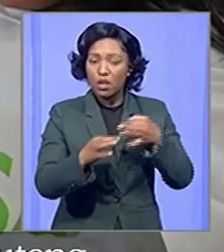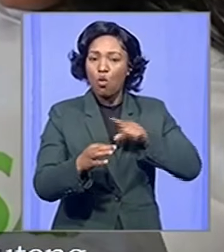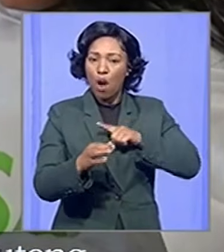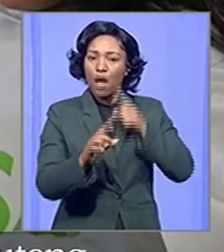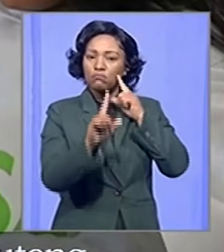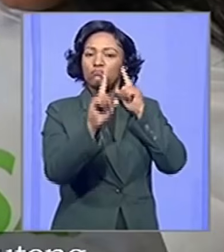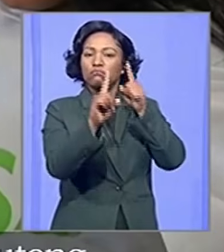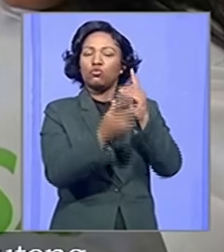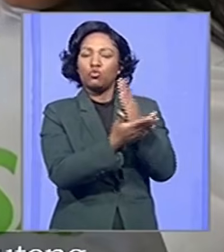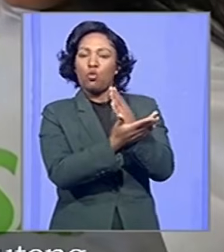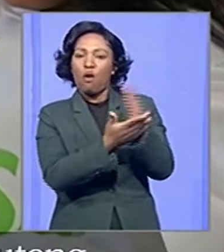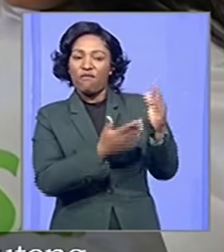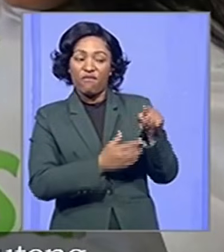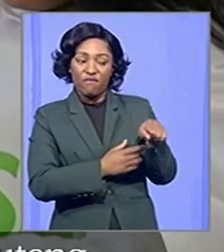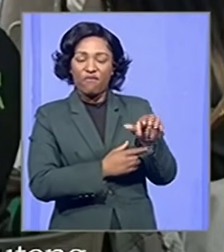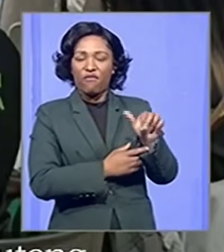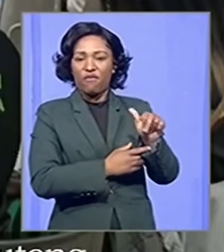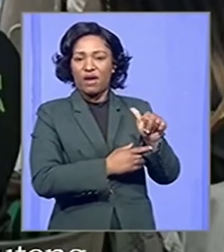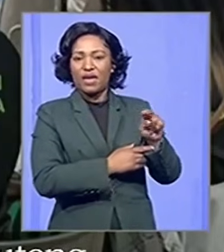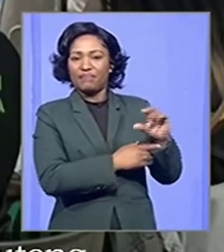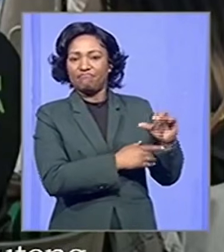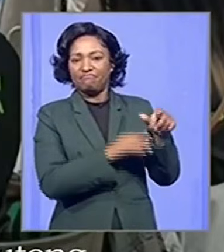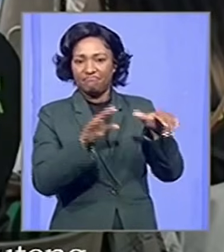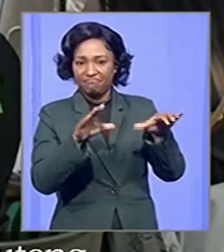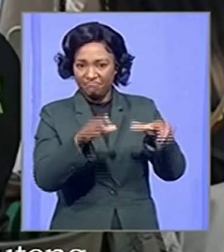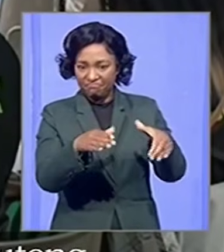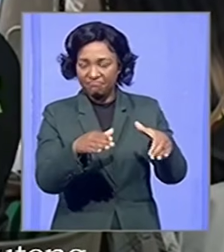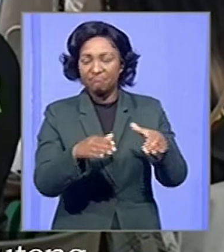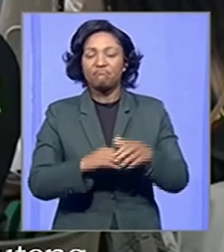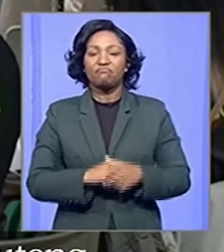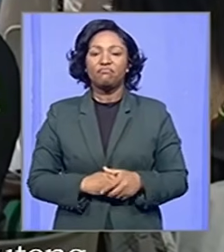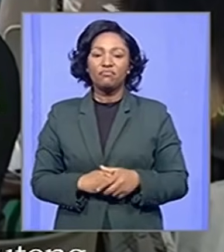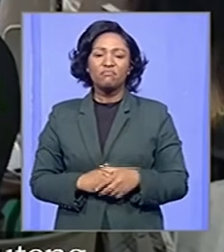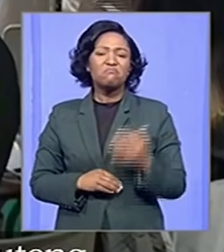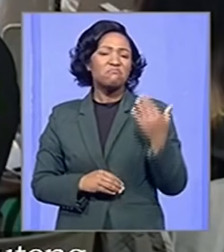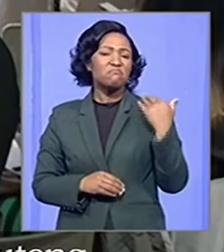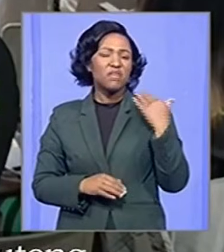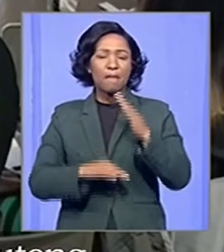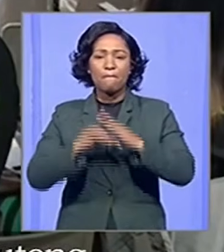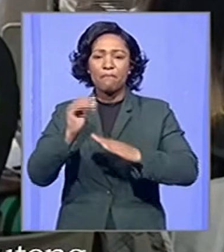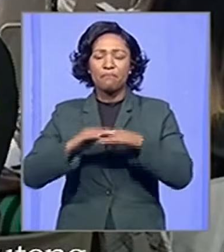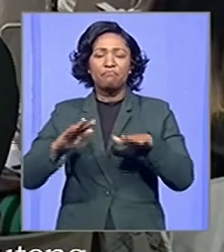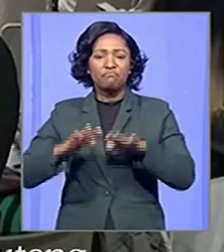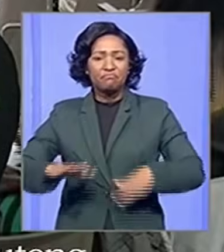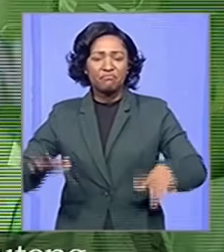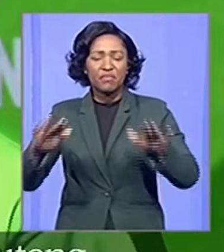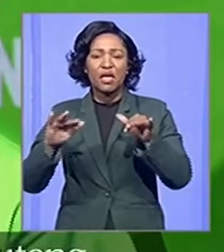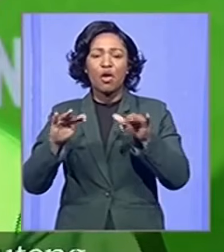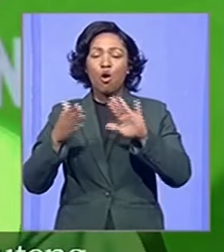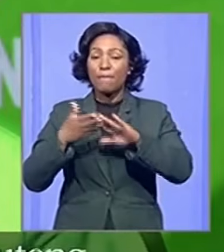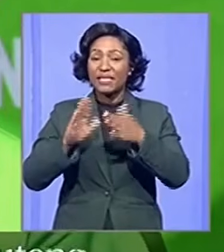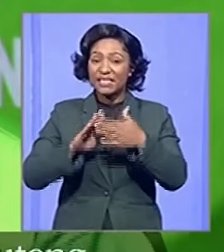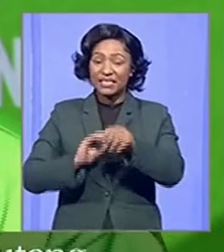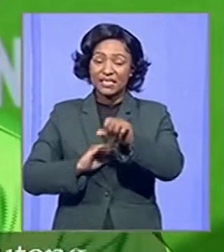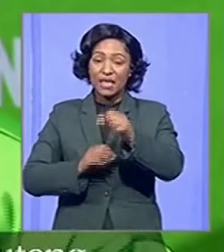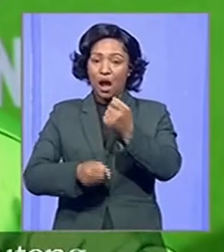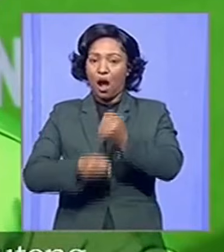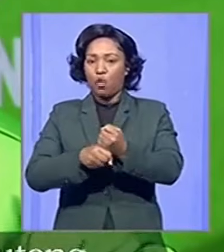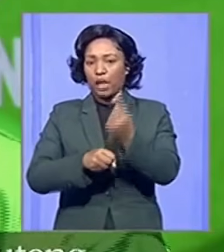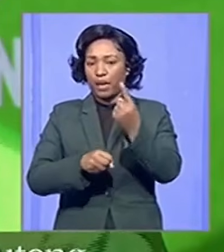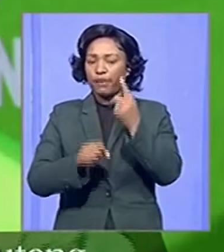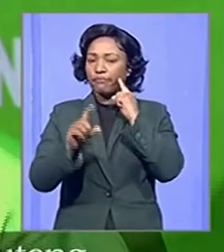o re mohato ona o susumeditswe ke takatso ya ho sebeletsa ditabatabelo tsa baahi ba Gauteng. During the period of